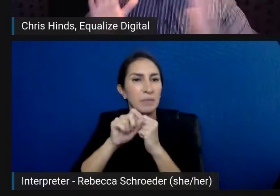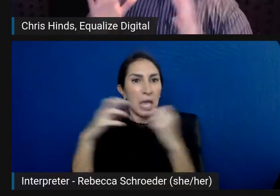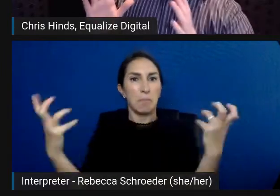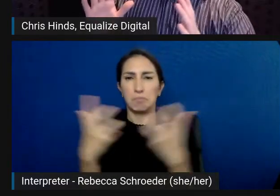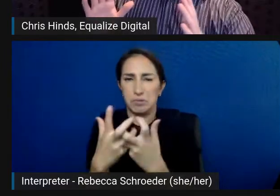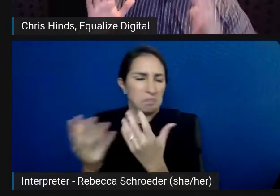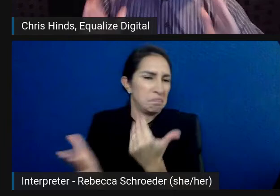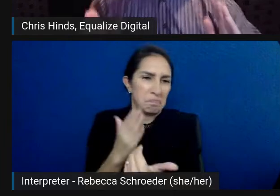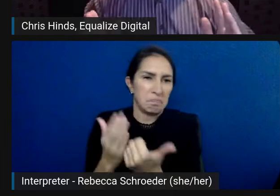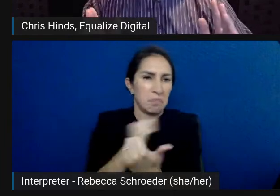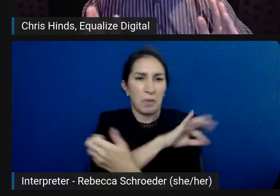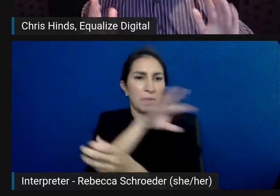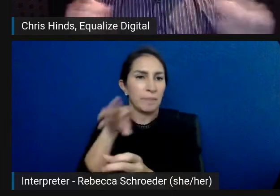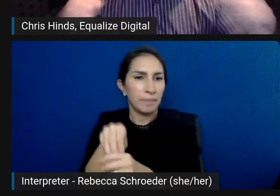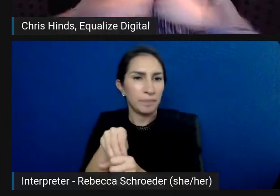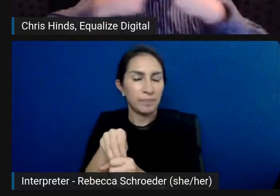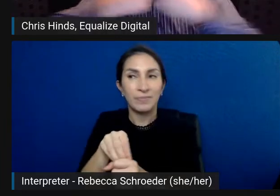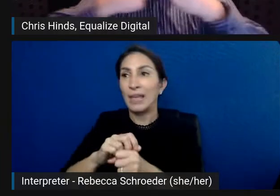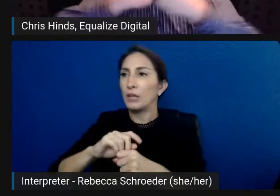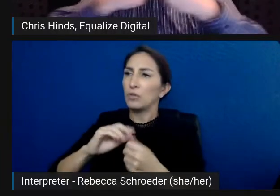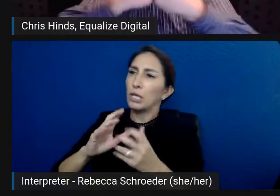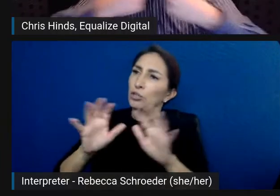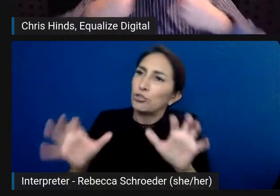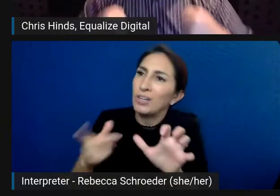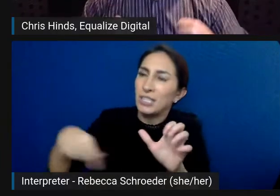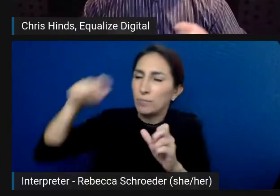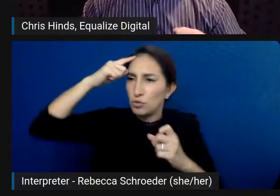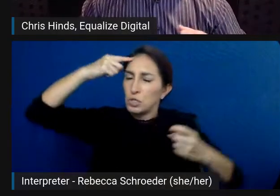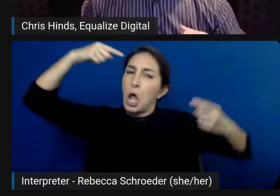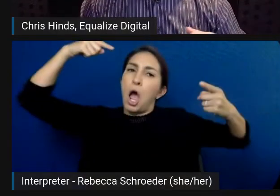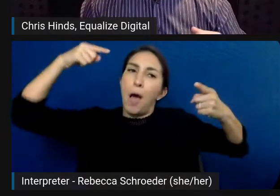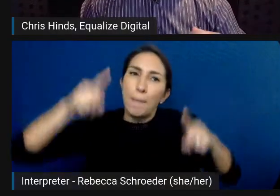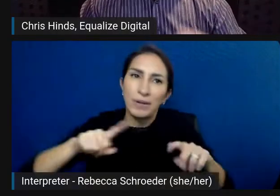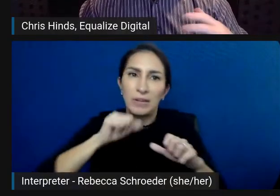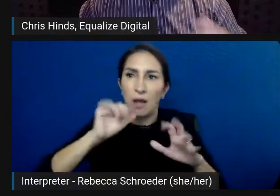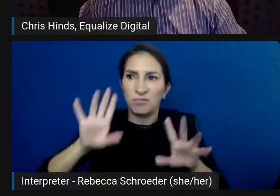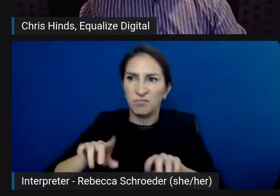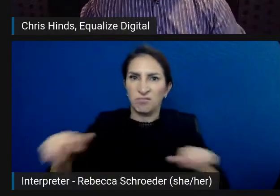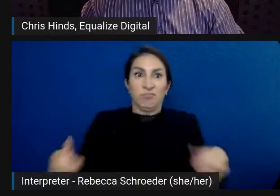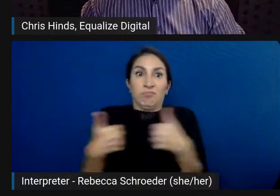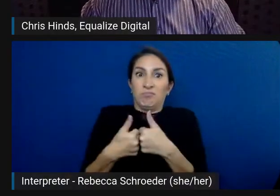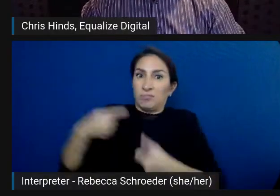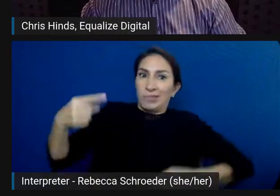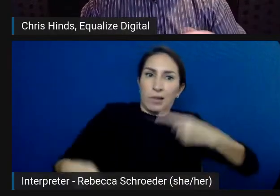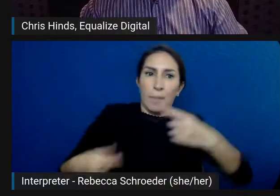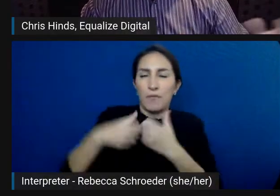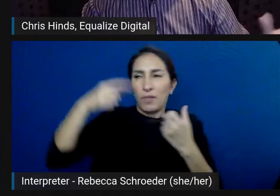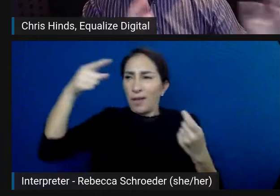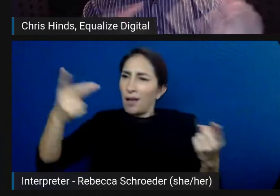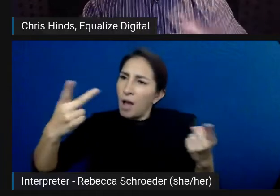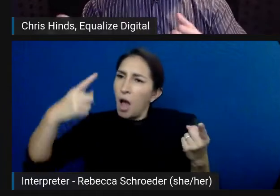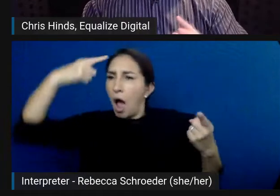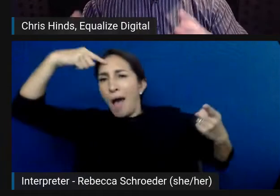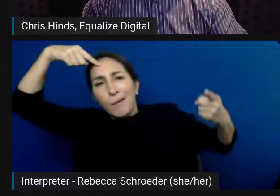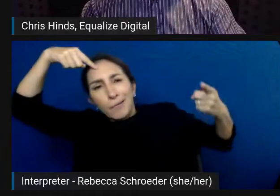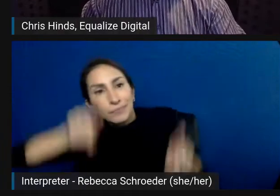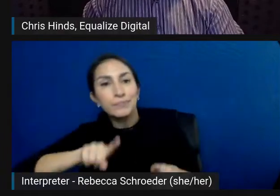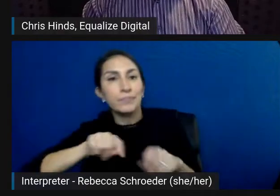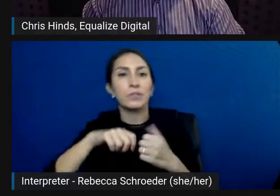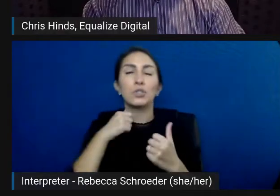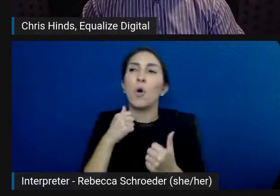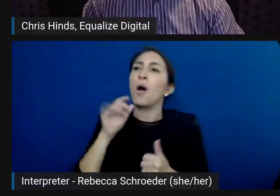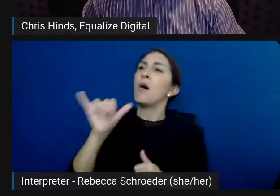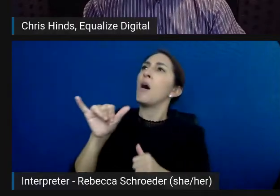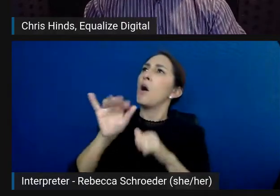like align with you versus it doing this thing, right? And getting them to understand, oh, accessibility completely aligns with